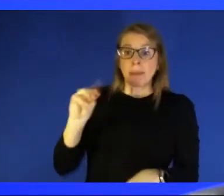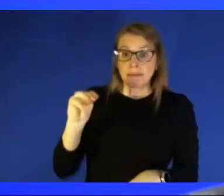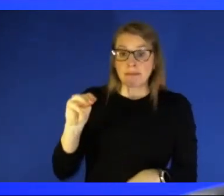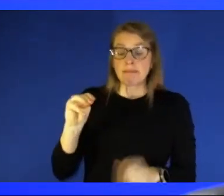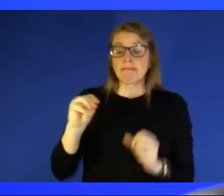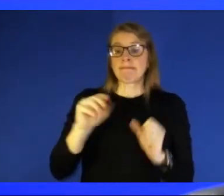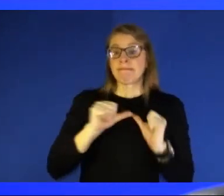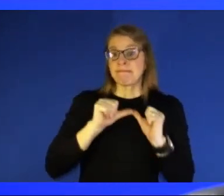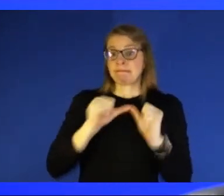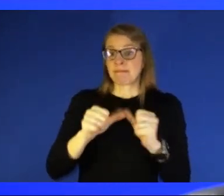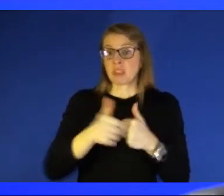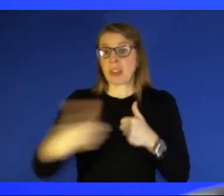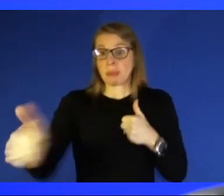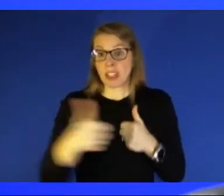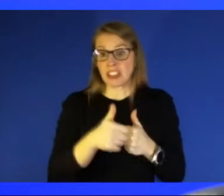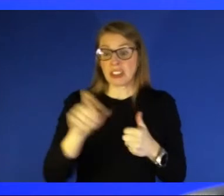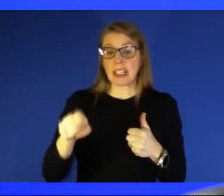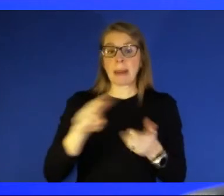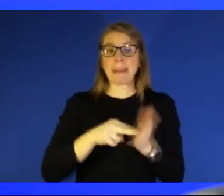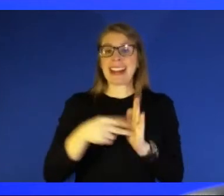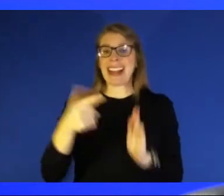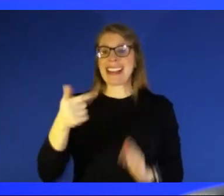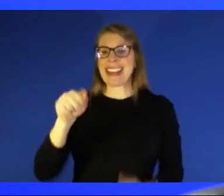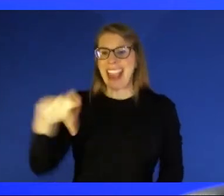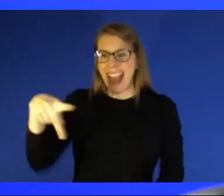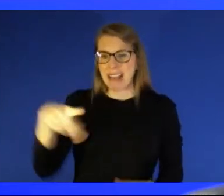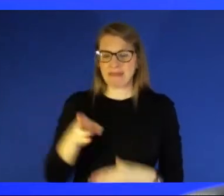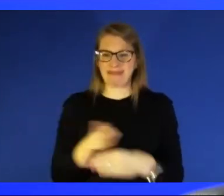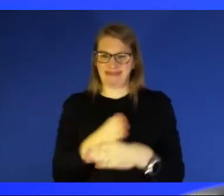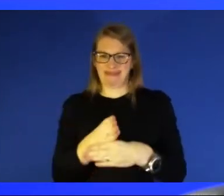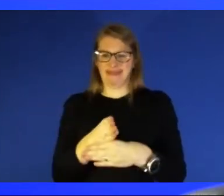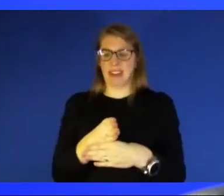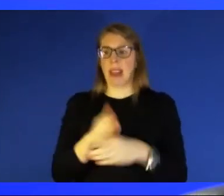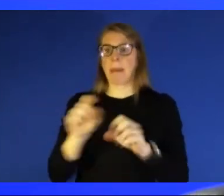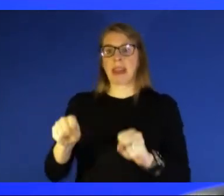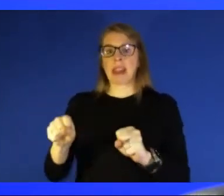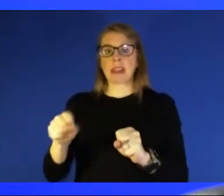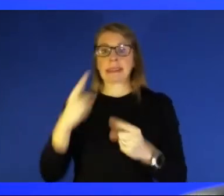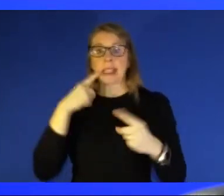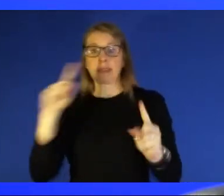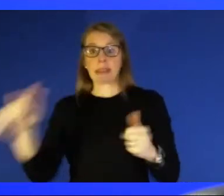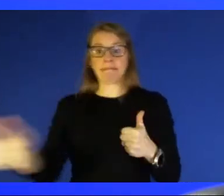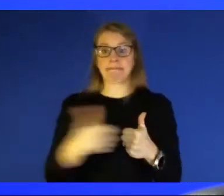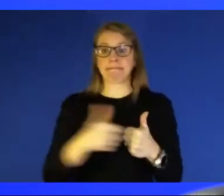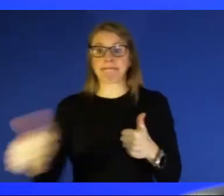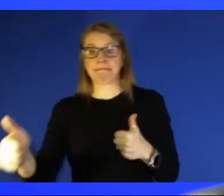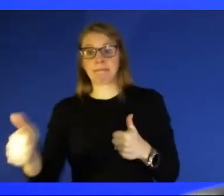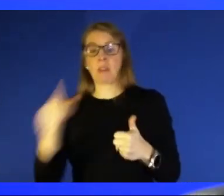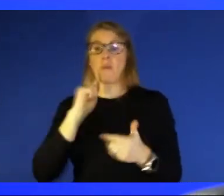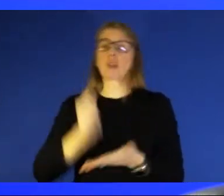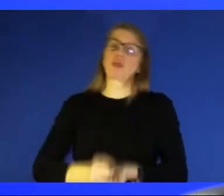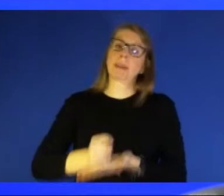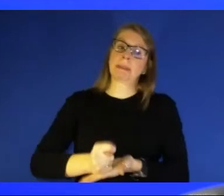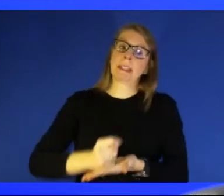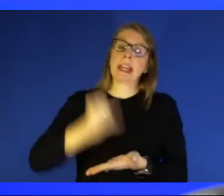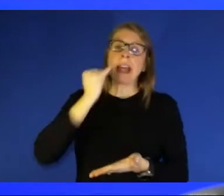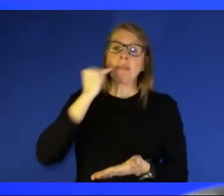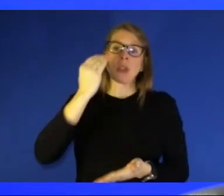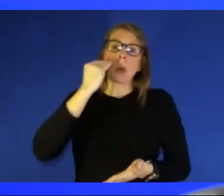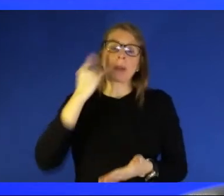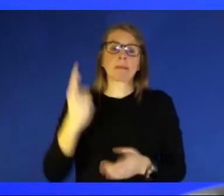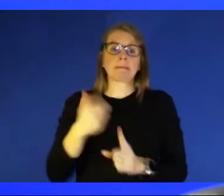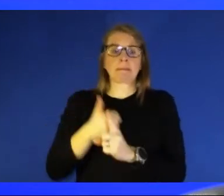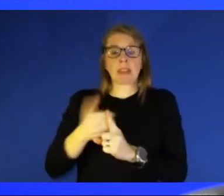they have in their ability to successfully get back and forth to treatment. So if we know somebody has a long-term